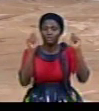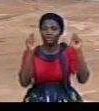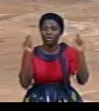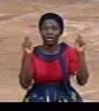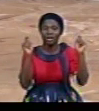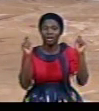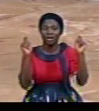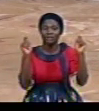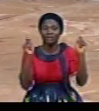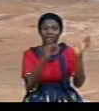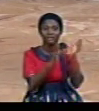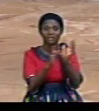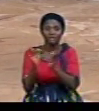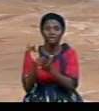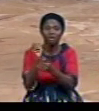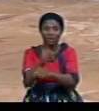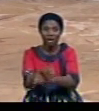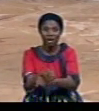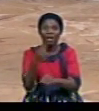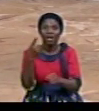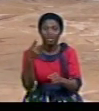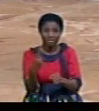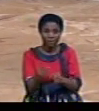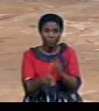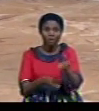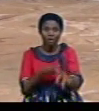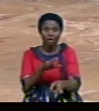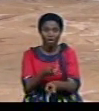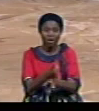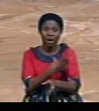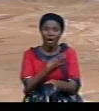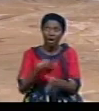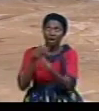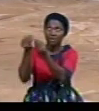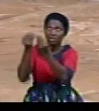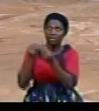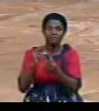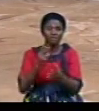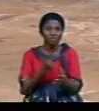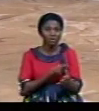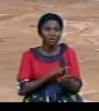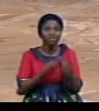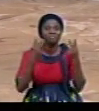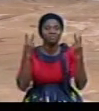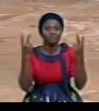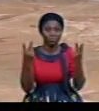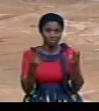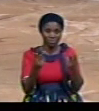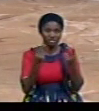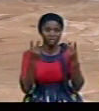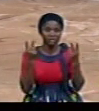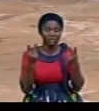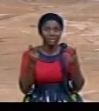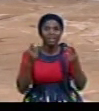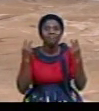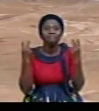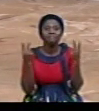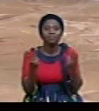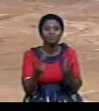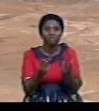Hallelujah Jesus conquered the word and gave us victory